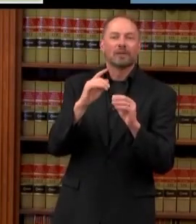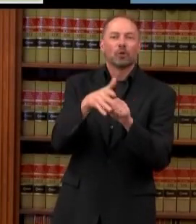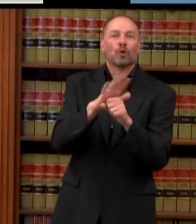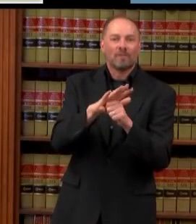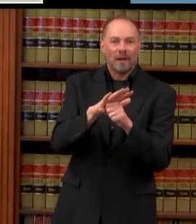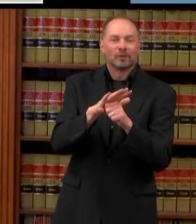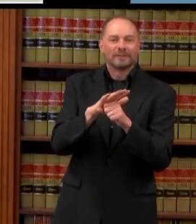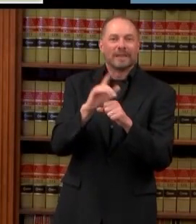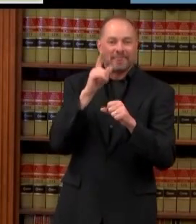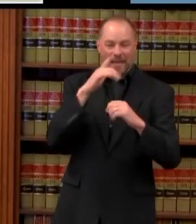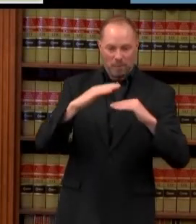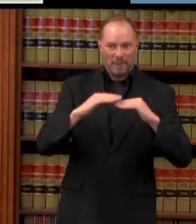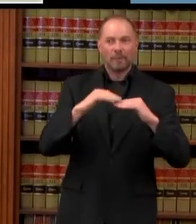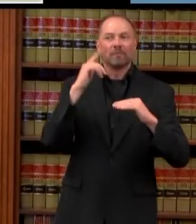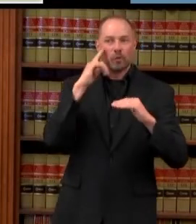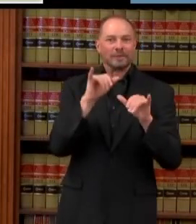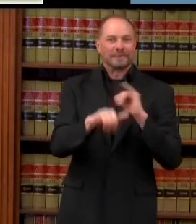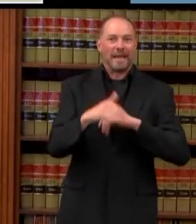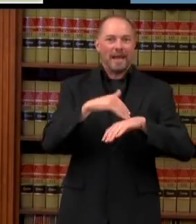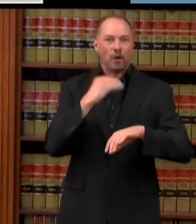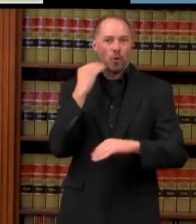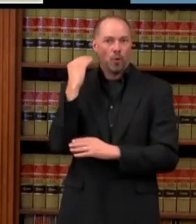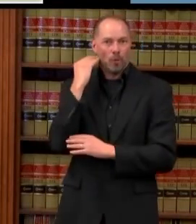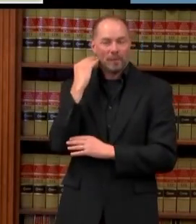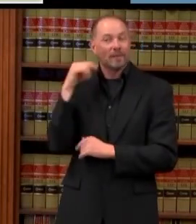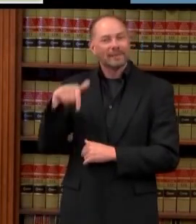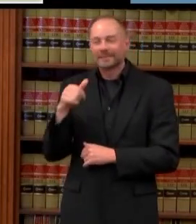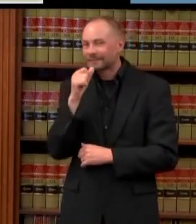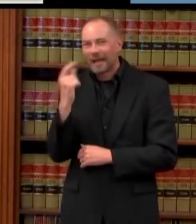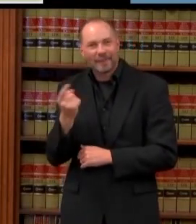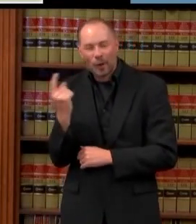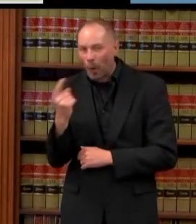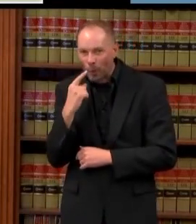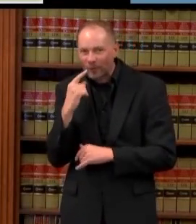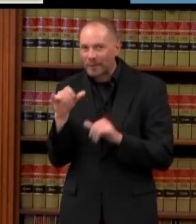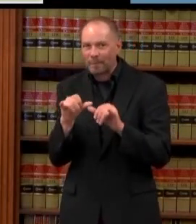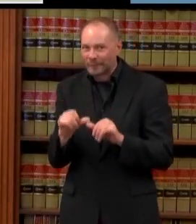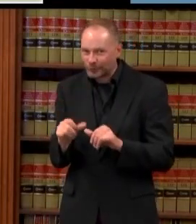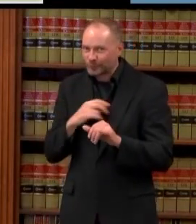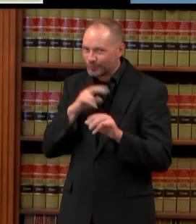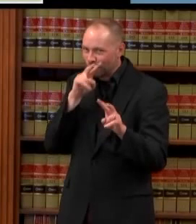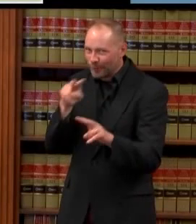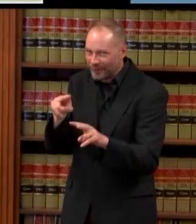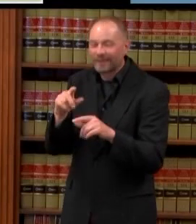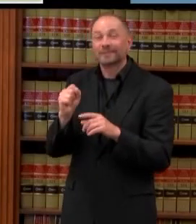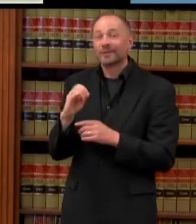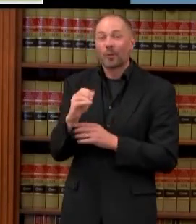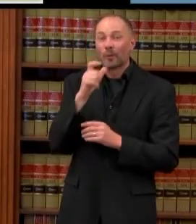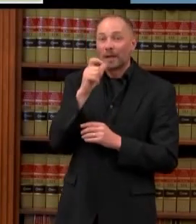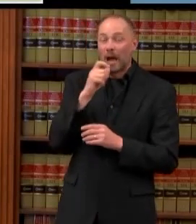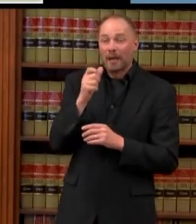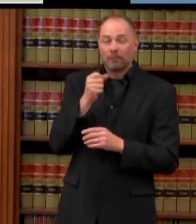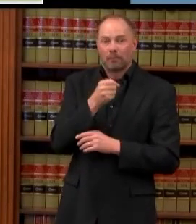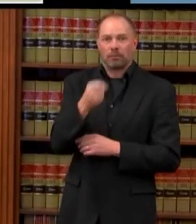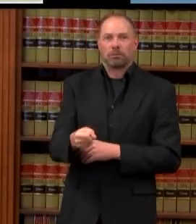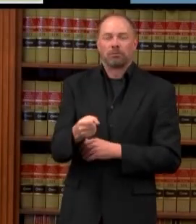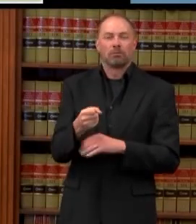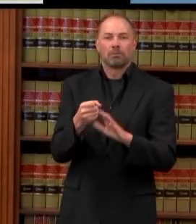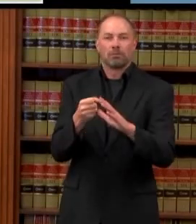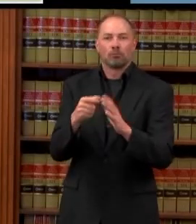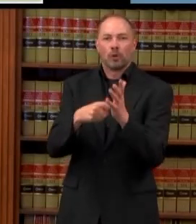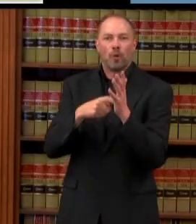stay-at-home order. This is not the only metric that's looked at, and so we are not being placed under a stay-at-home order, and we want to avoid